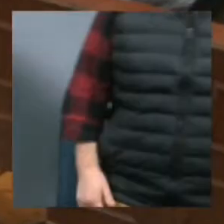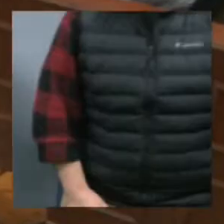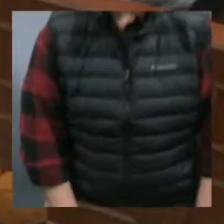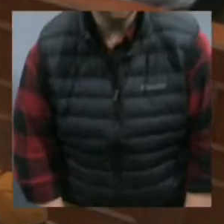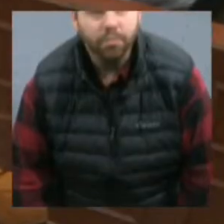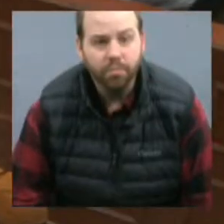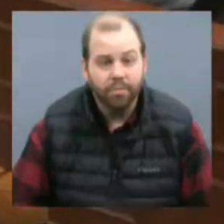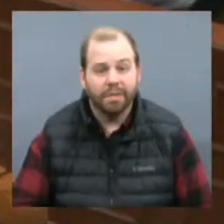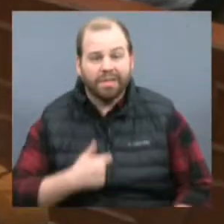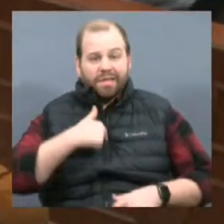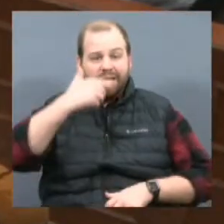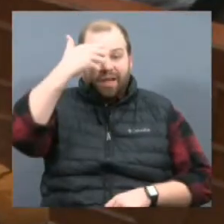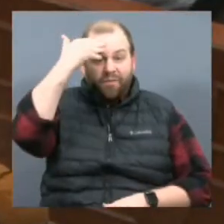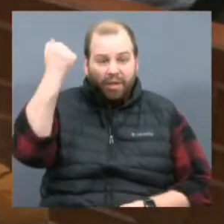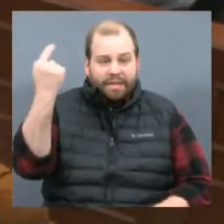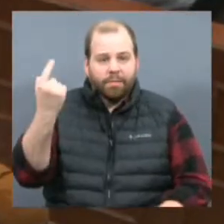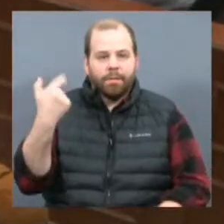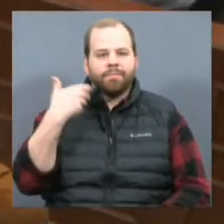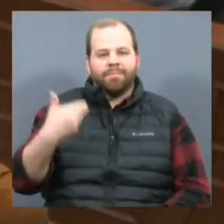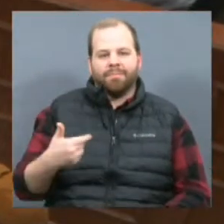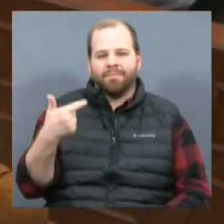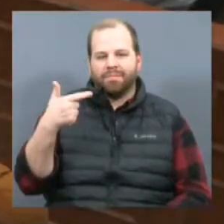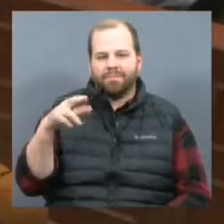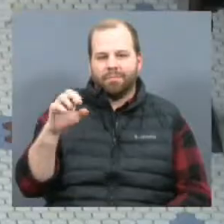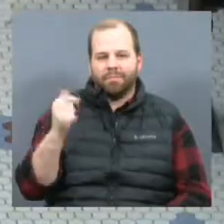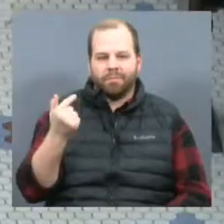Did I forget anything? Yeah. I'm Greg Peckham,